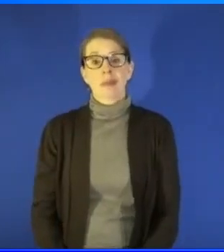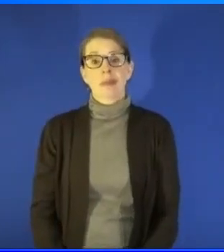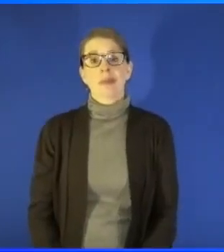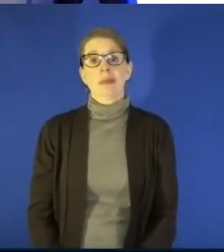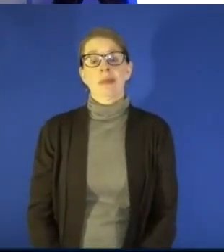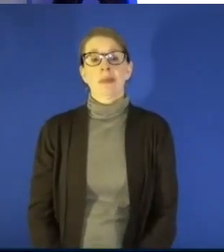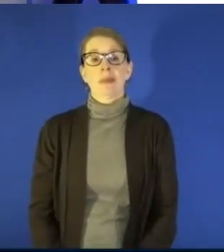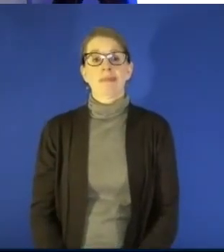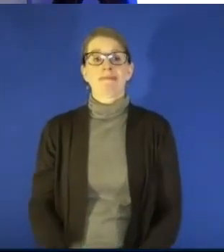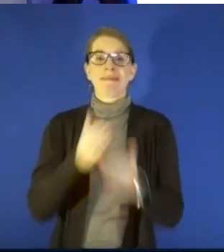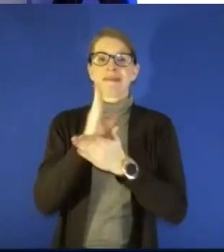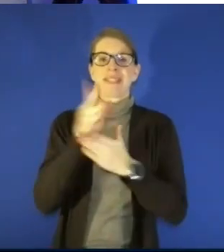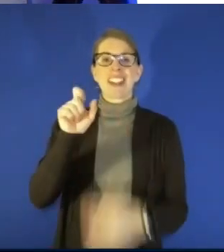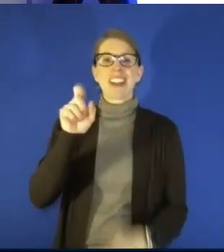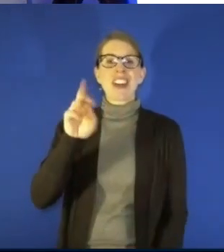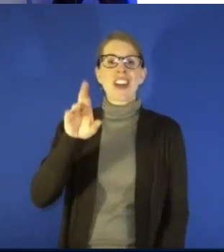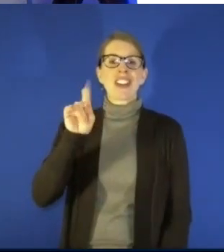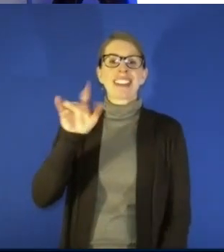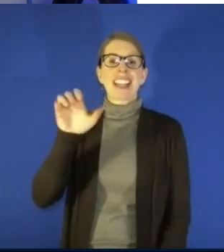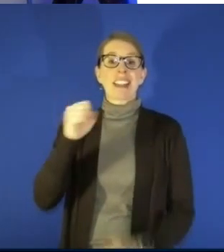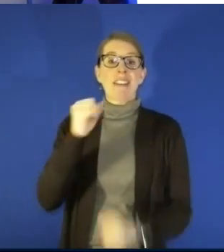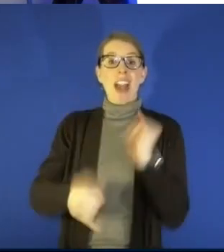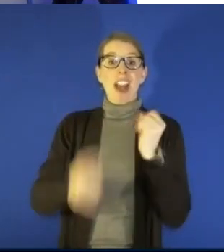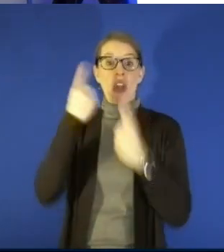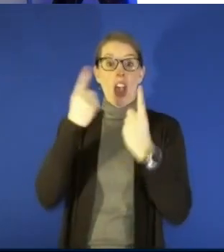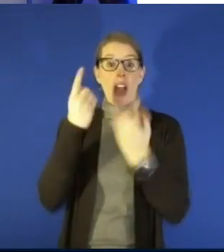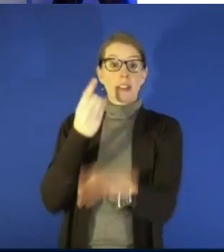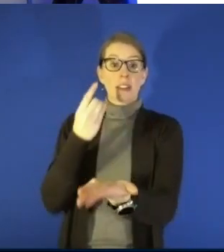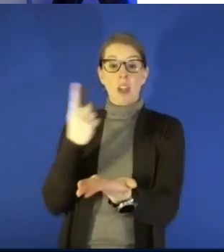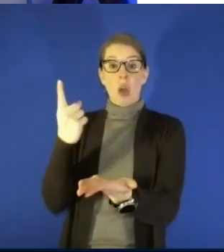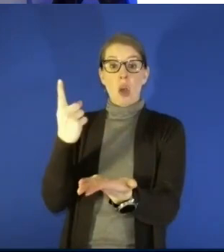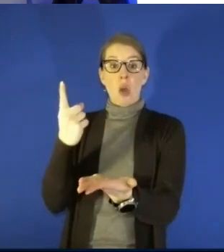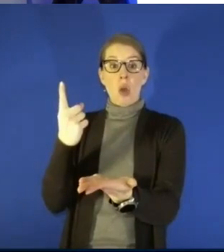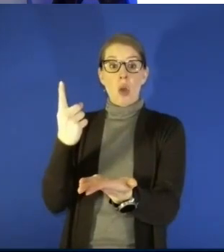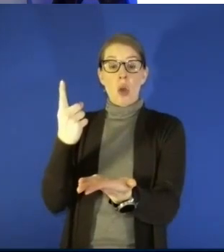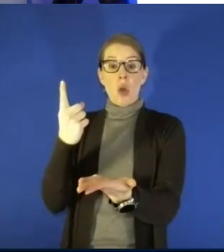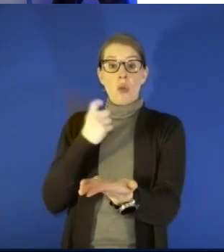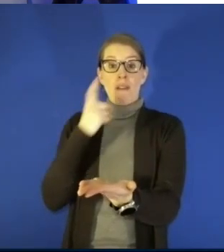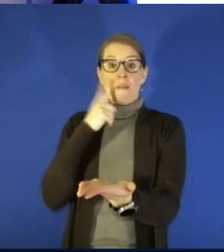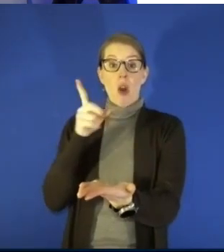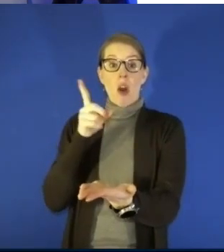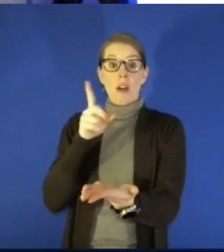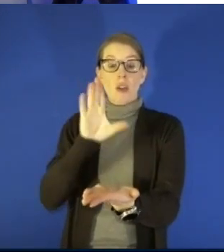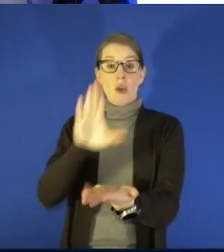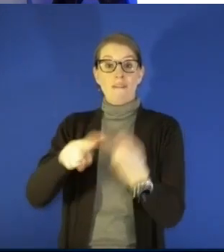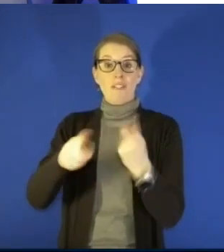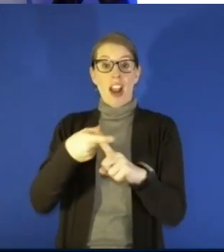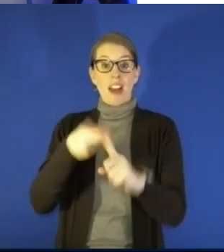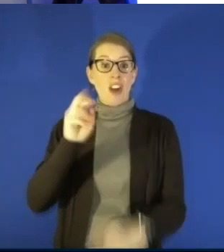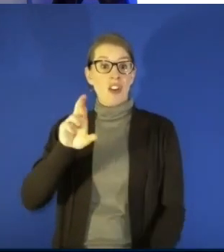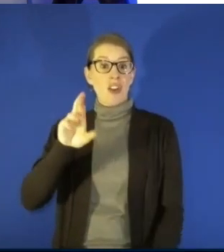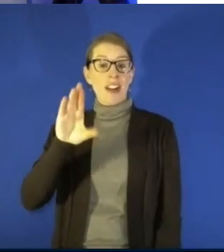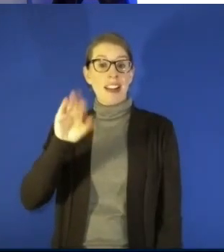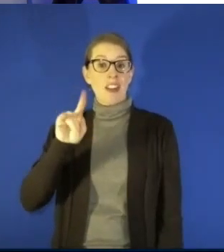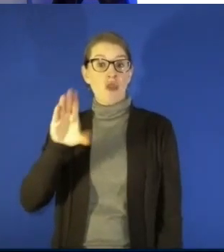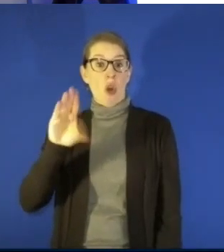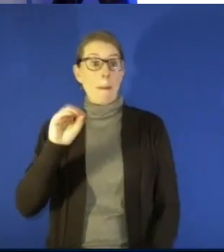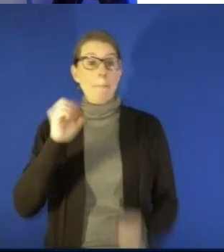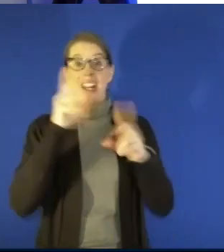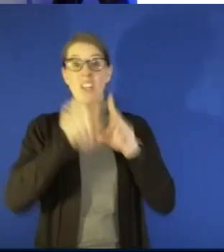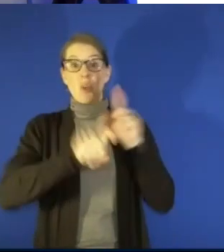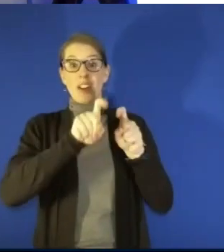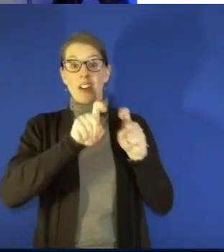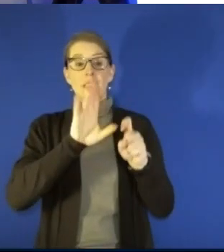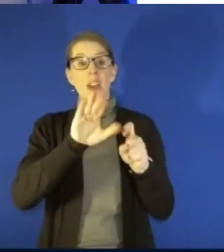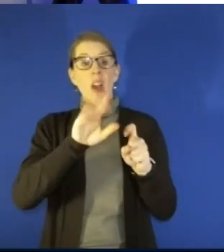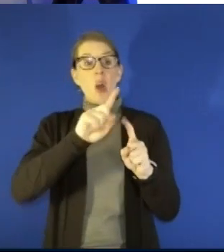right, Dr. Stites, we're going to get to some final thoughts. Do you have a question for your friend, Dr. Castro? I have a lot of questions. My first is, when is he going to